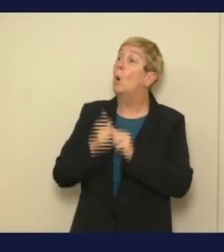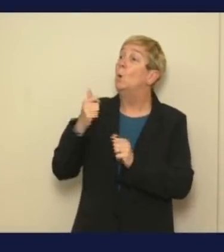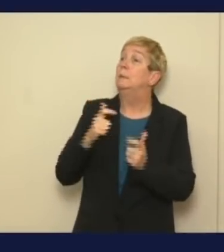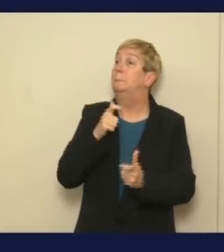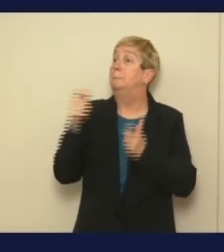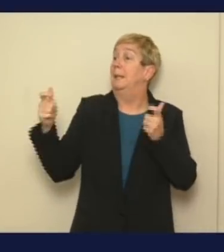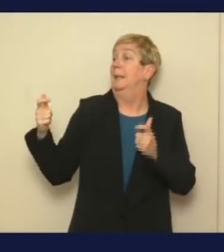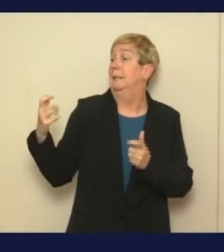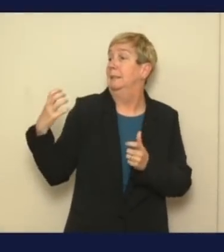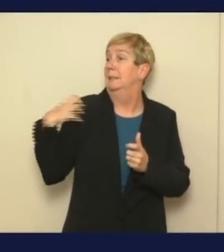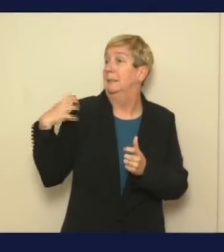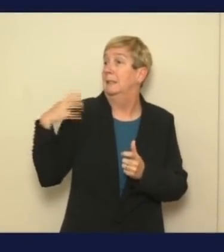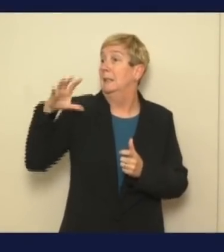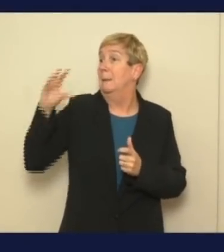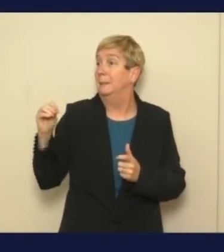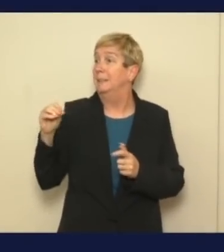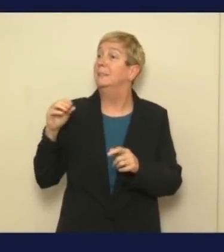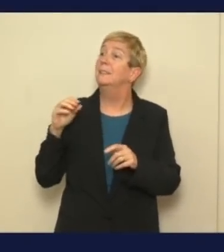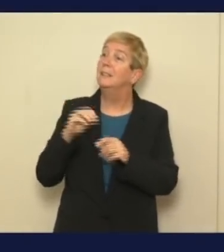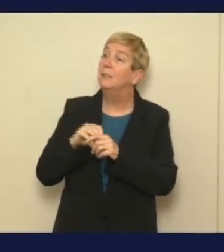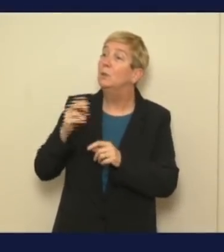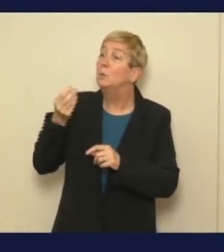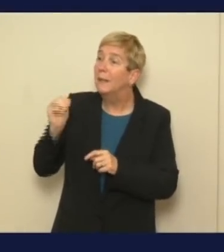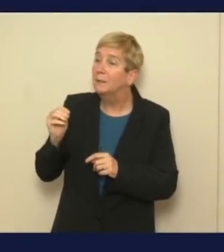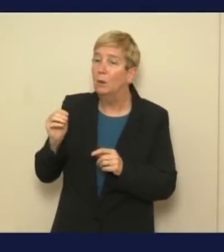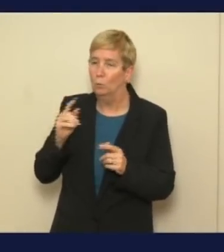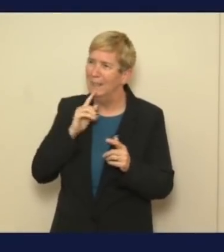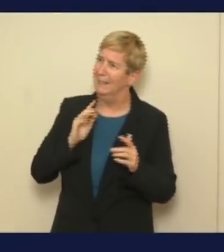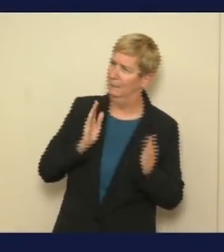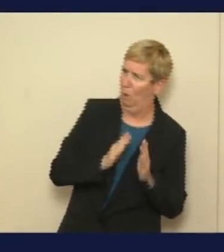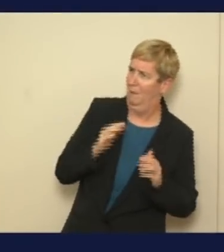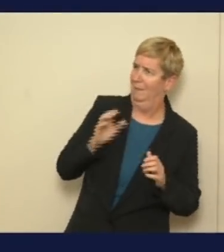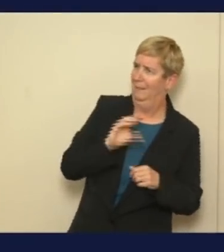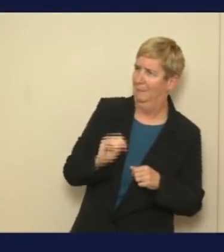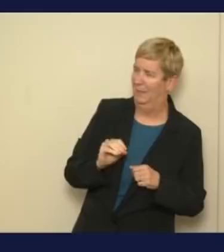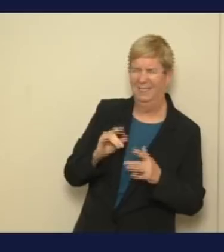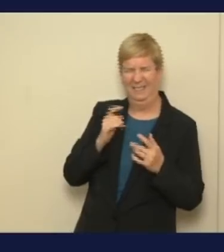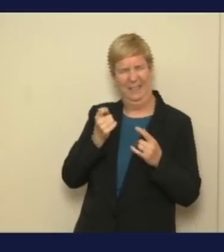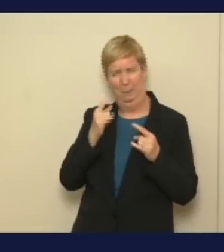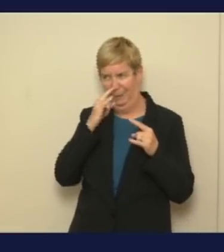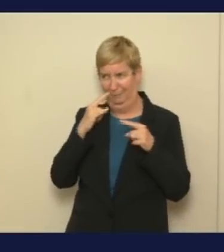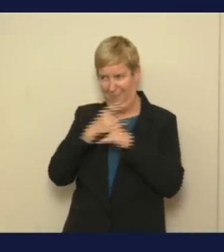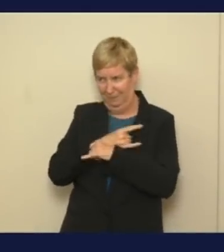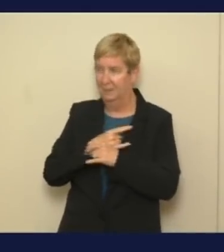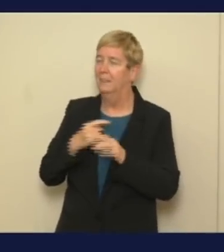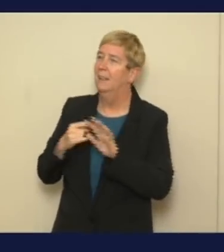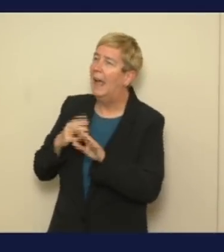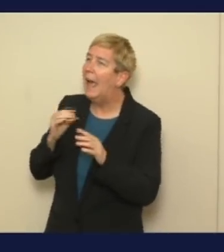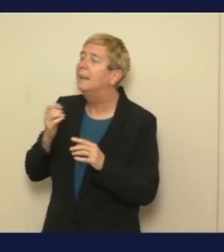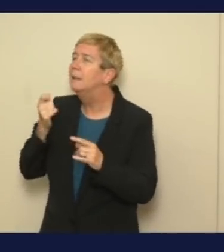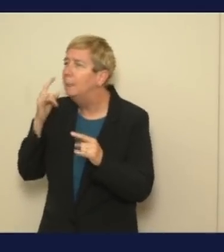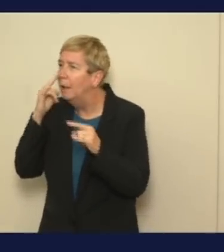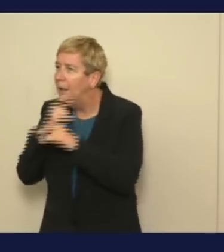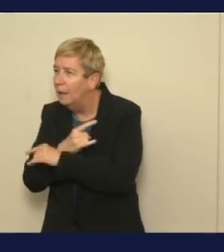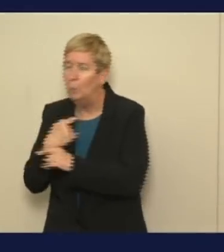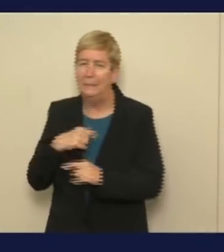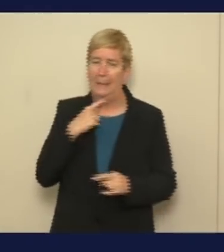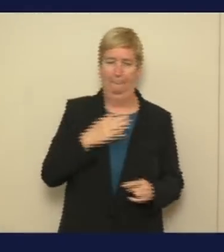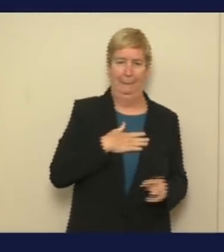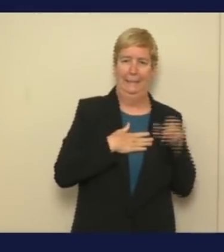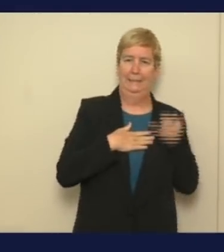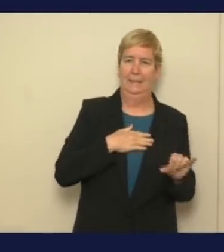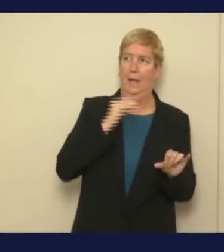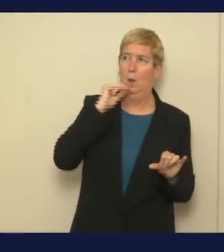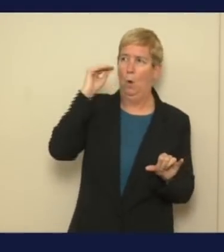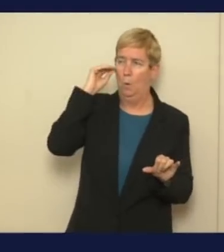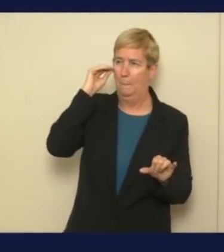your small local businesses. So it's a bit of a contradiction. Please stay home. But where you can,